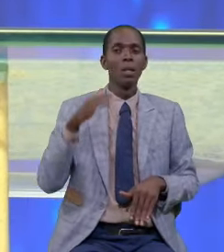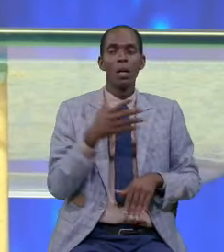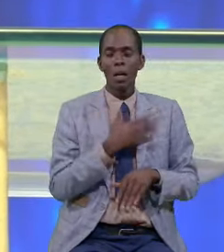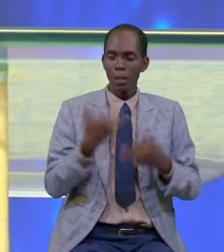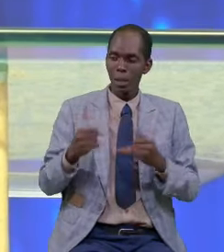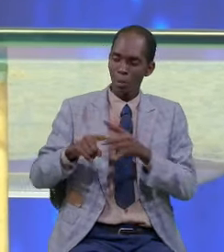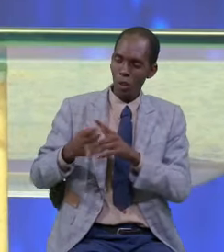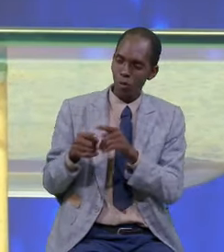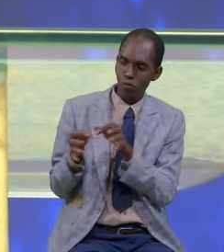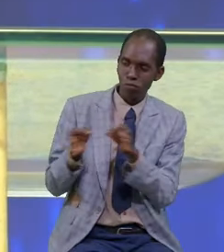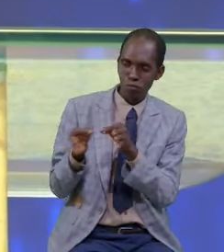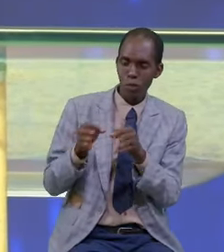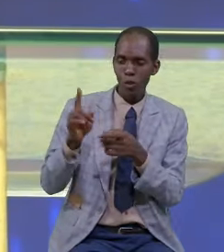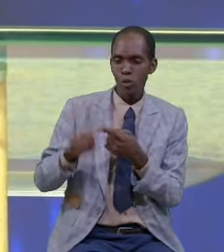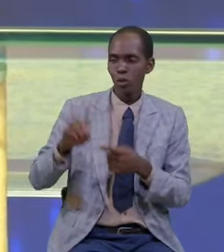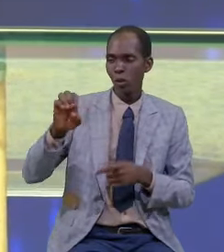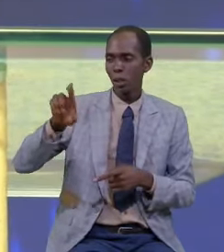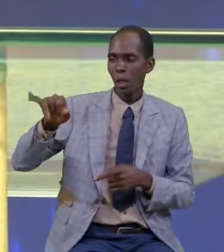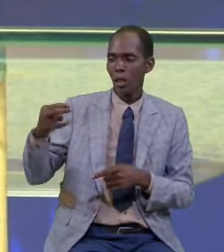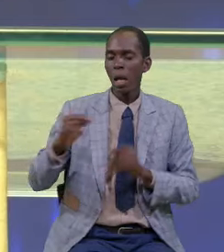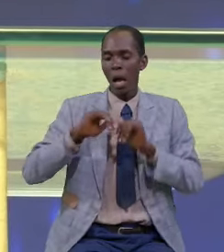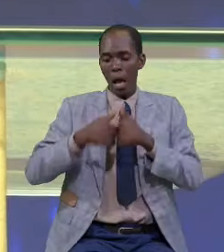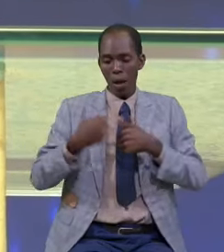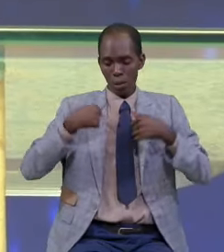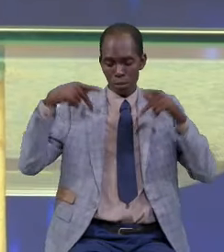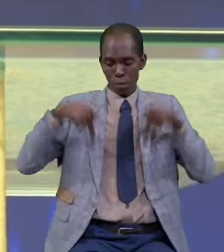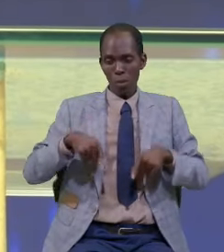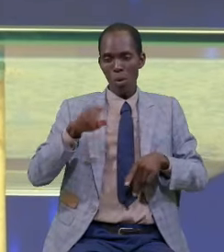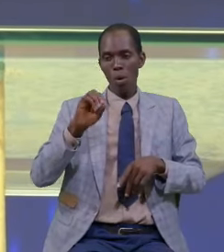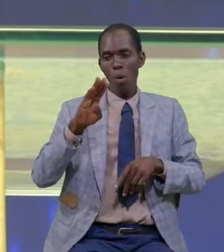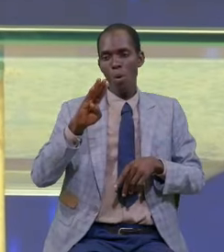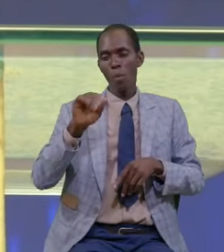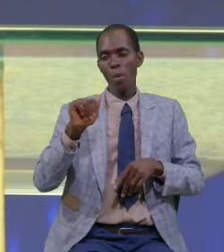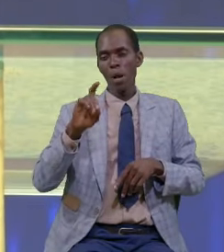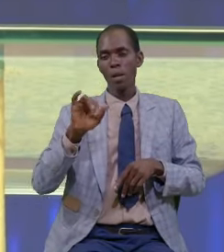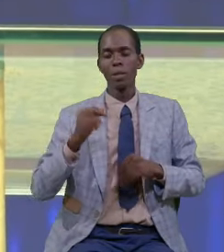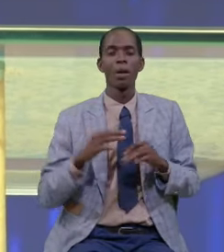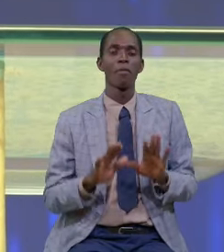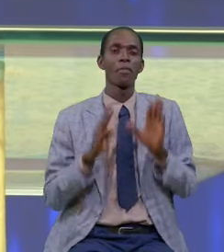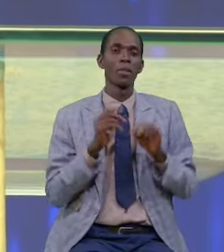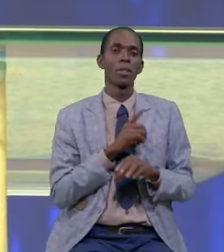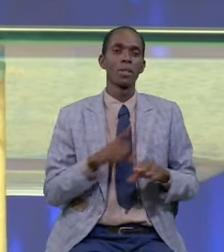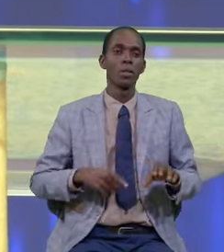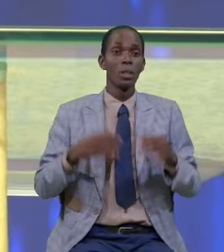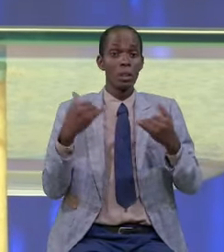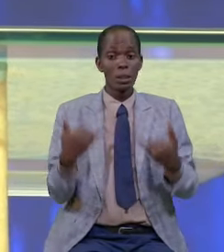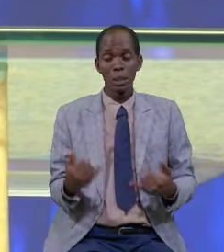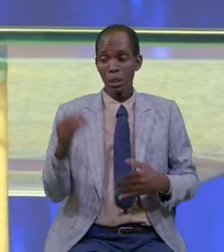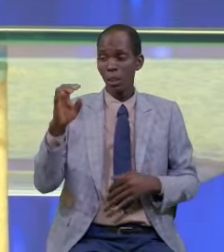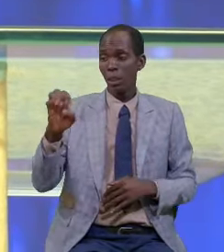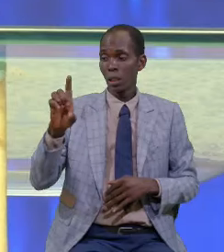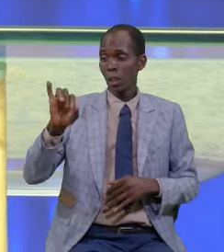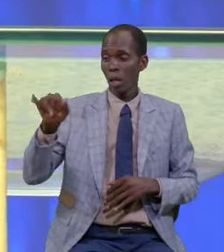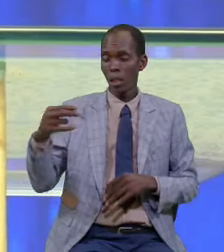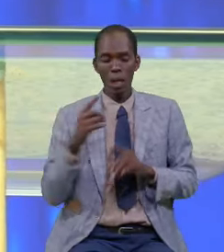look at verse 15. And Elijah said, as the Lord of hosts liveth, before whom